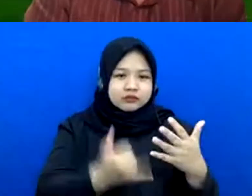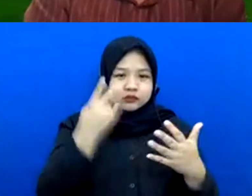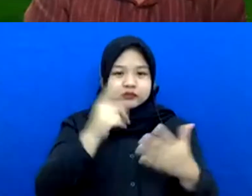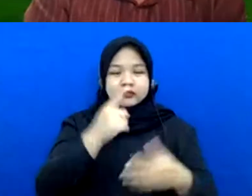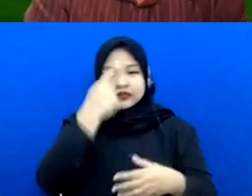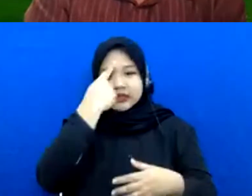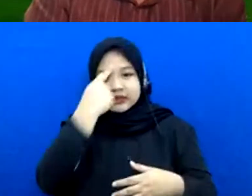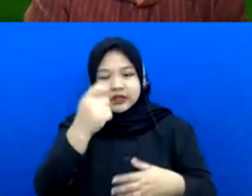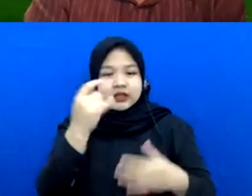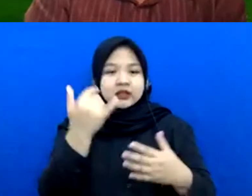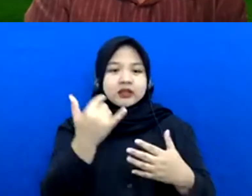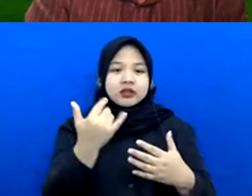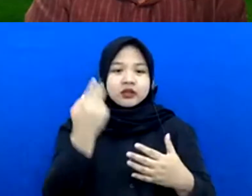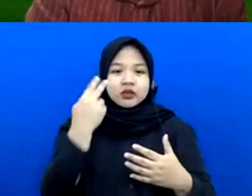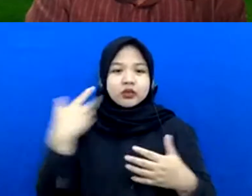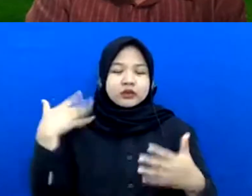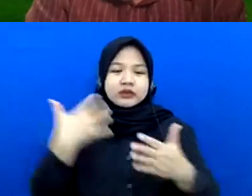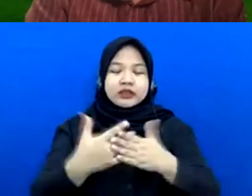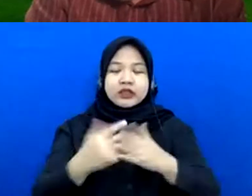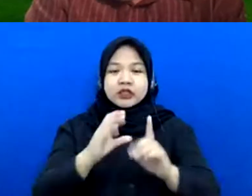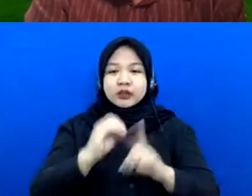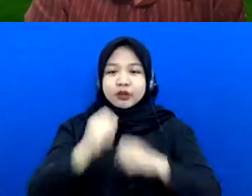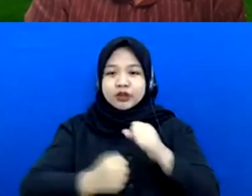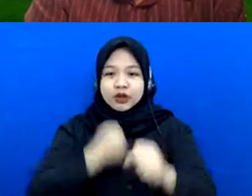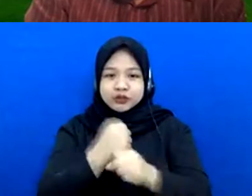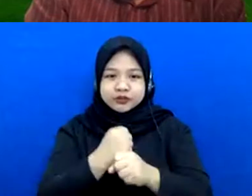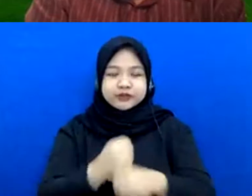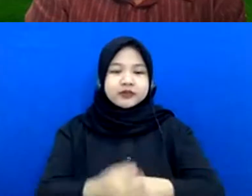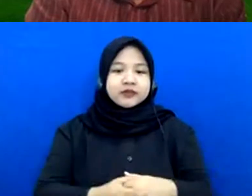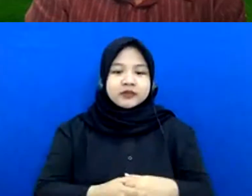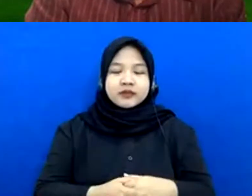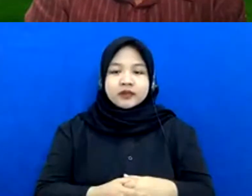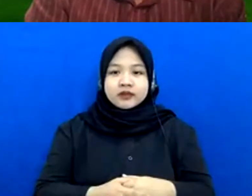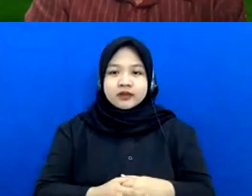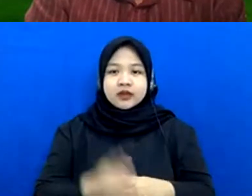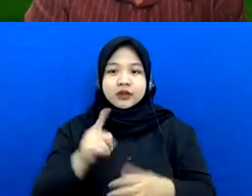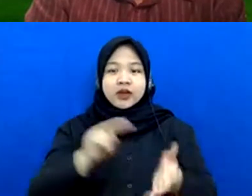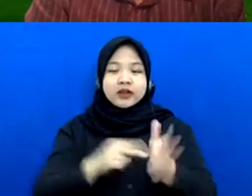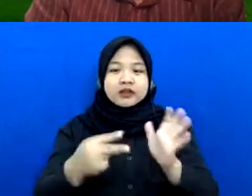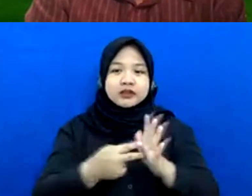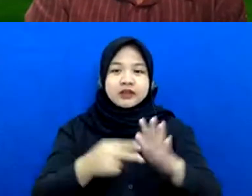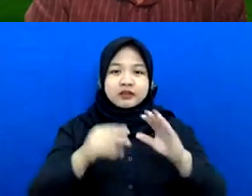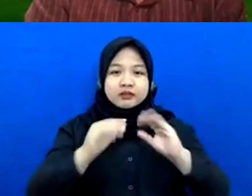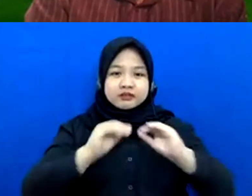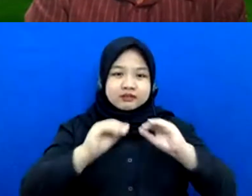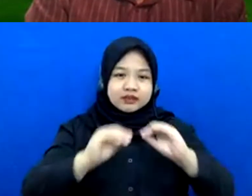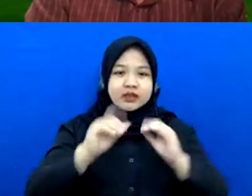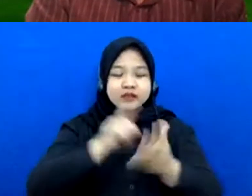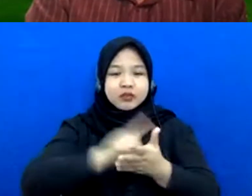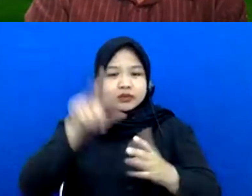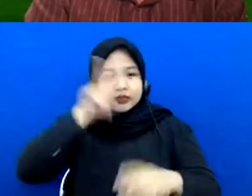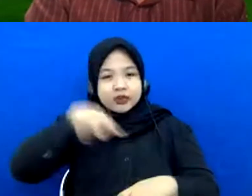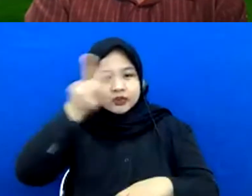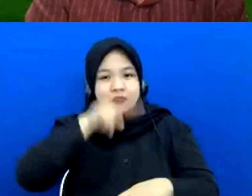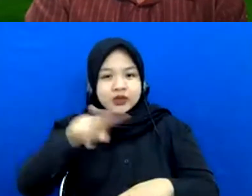convention 10 years afterwards. And last year they released the All Means All General Education Monitoring Report, which again I